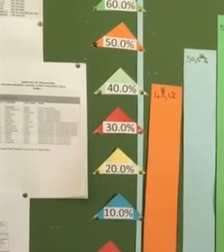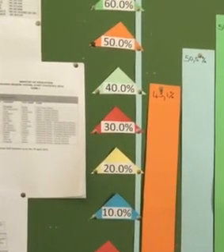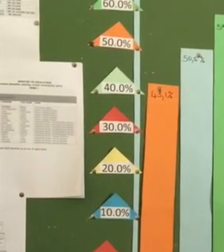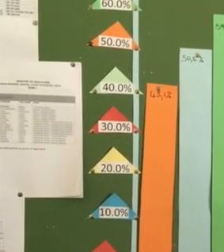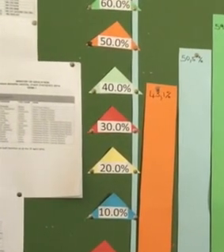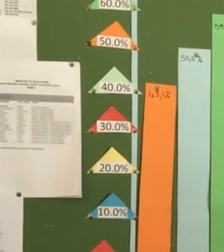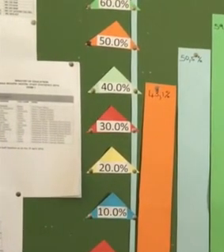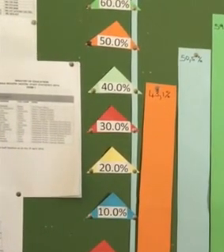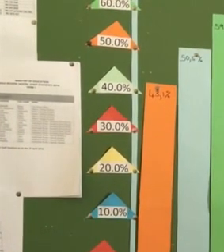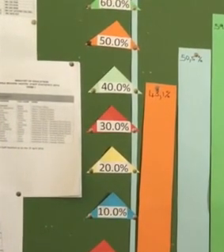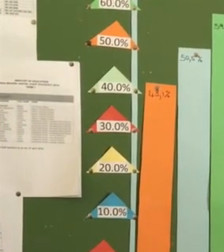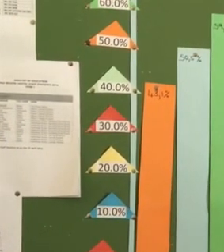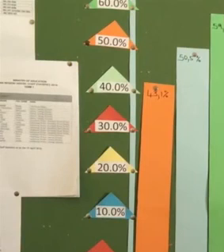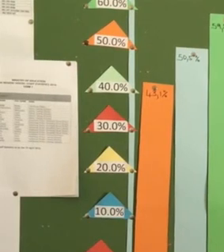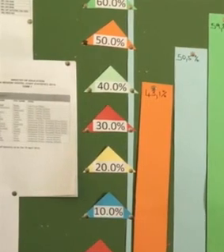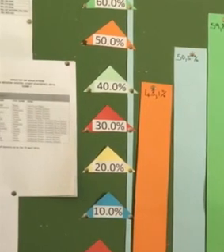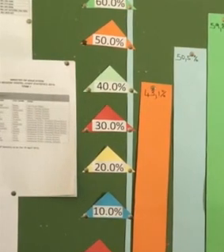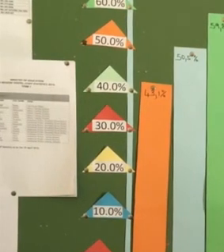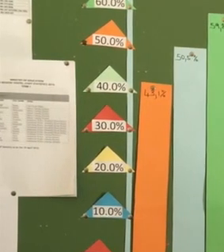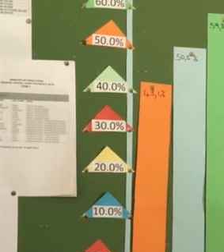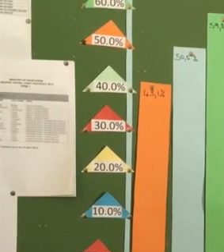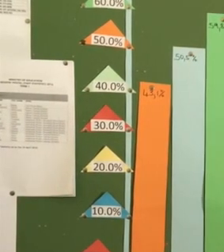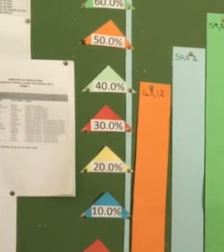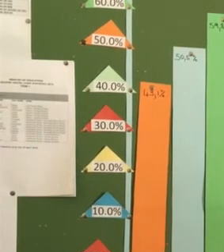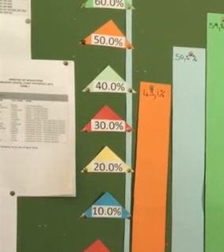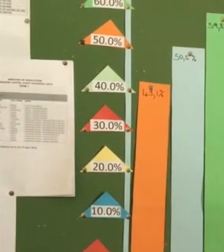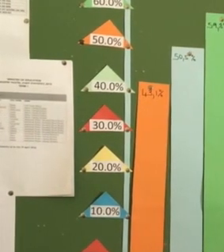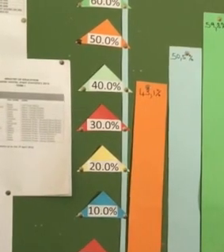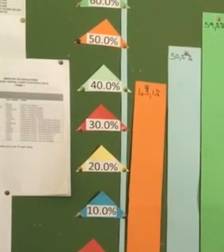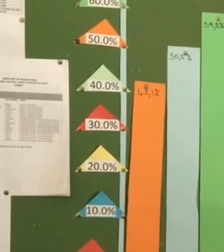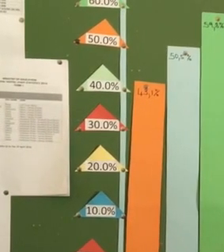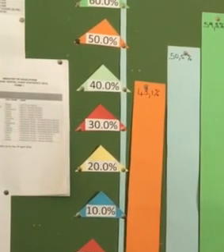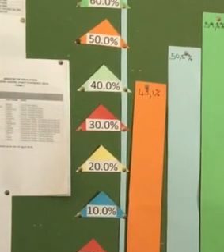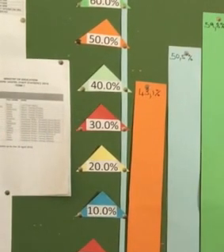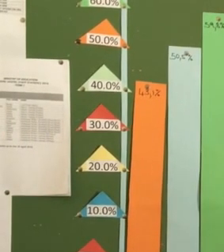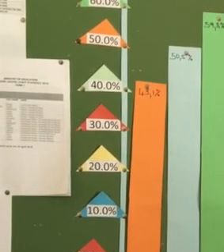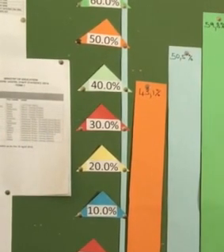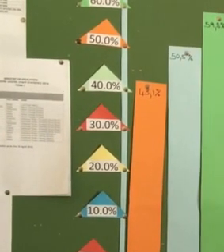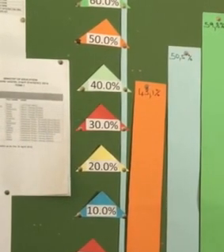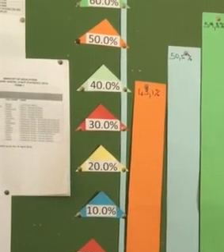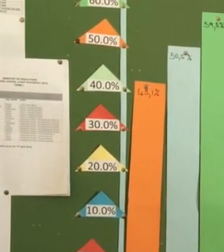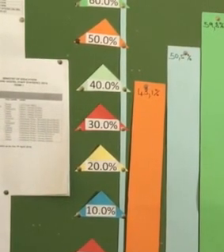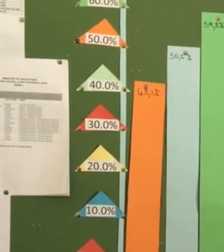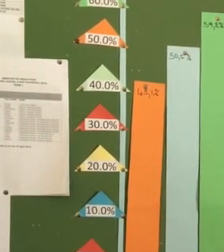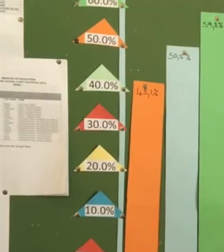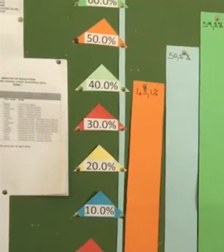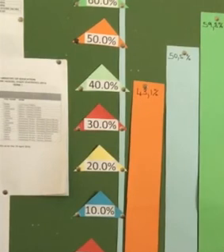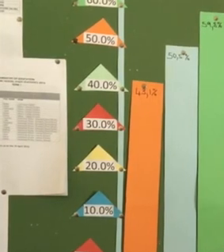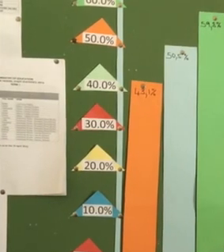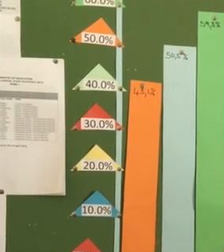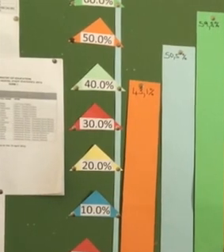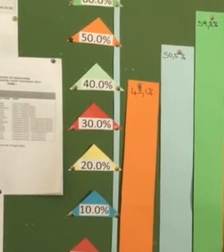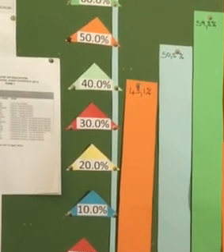Right, this is Silas Mulongeni. I'm the Inspector of Education responsible for Eheke in Oshana region.